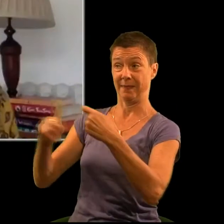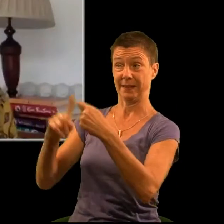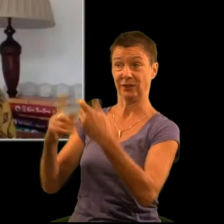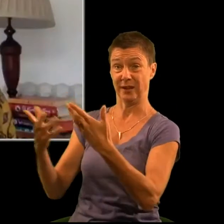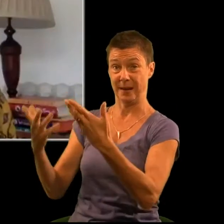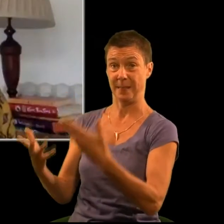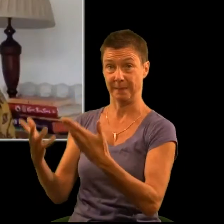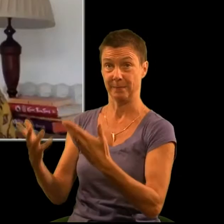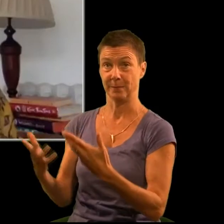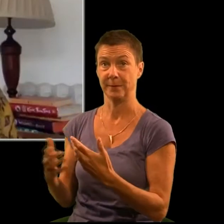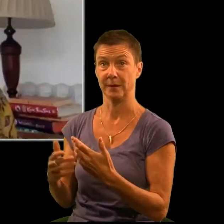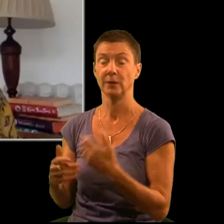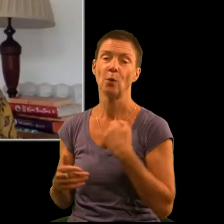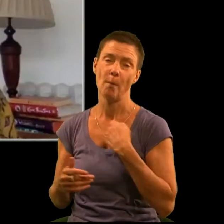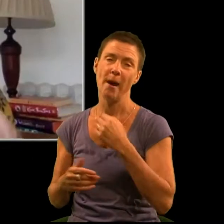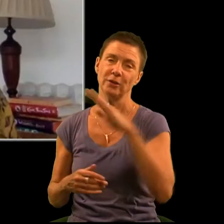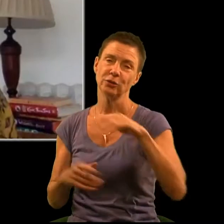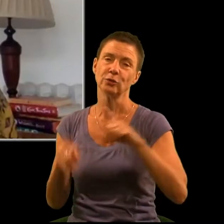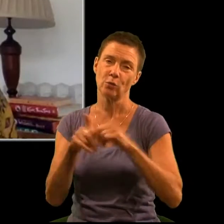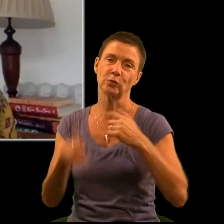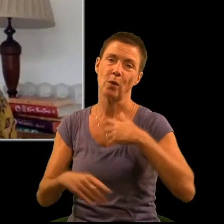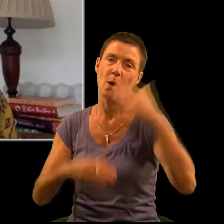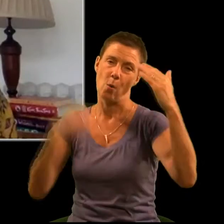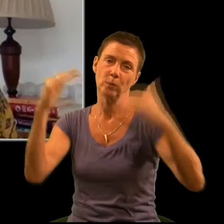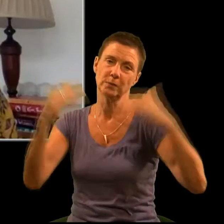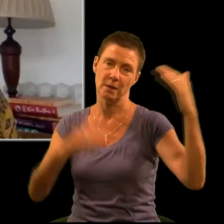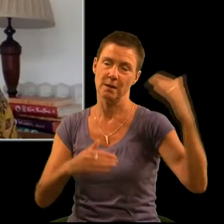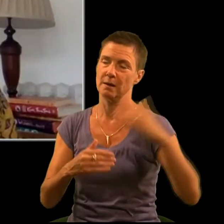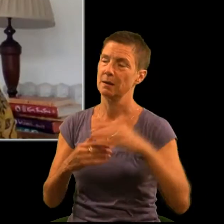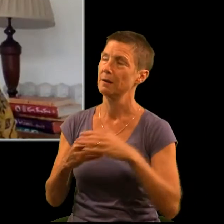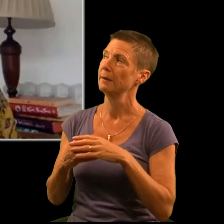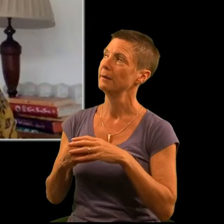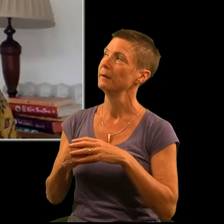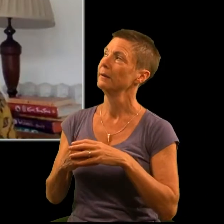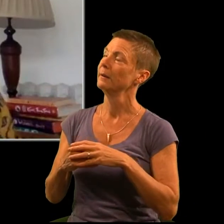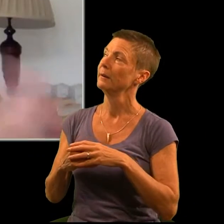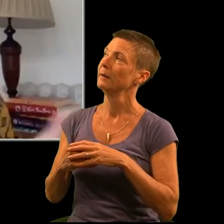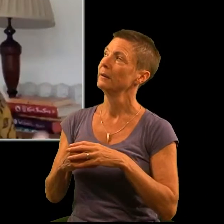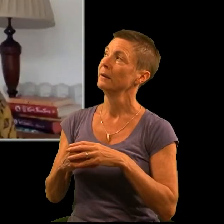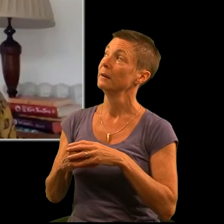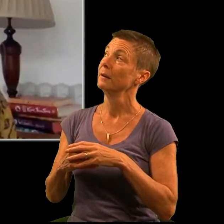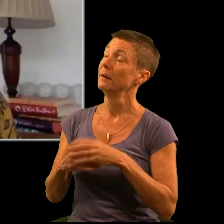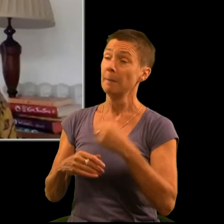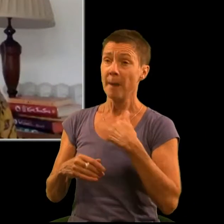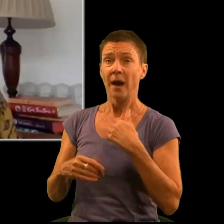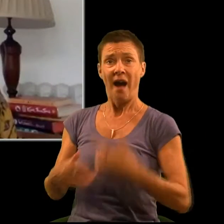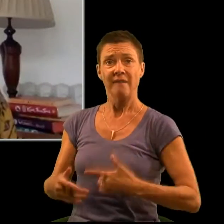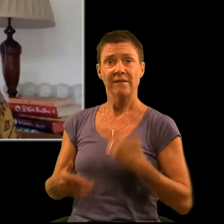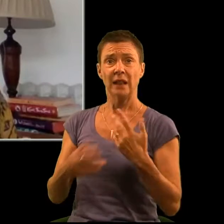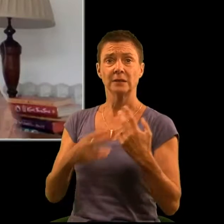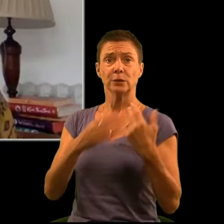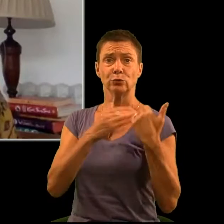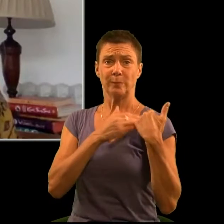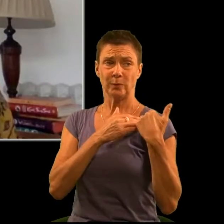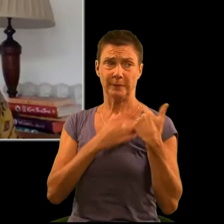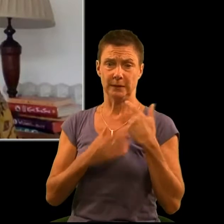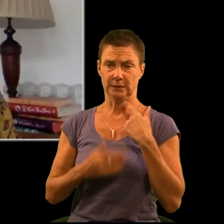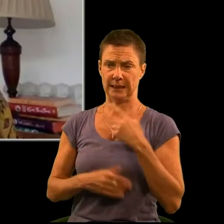kitchen. But so mine are all older. But I felt a responsibility as a